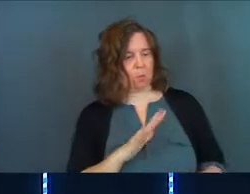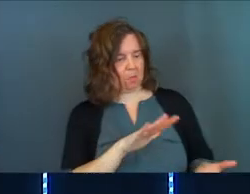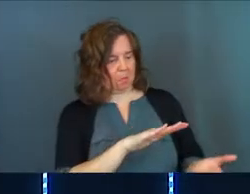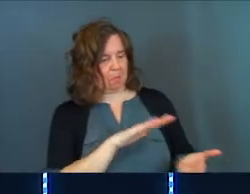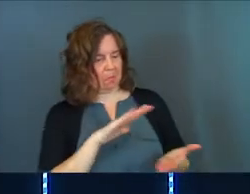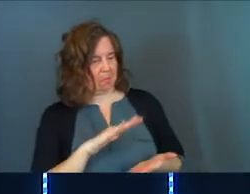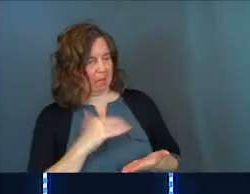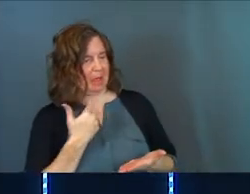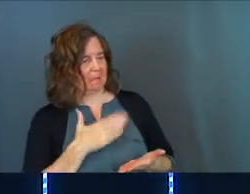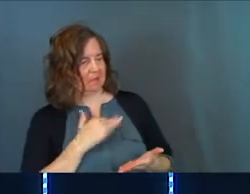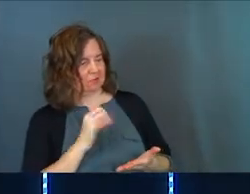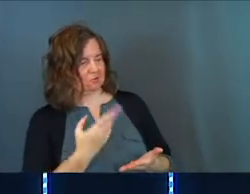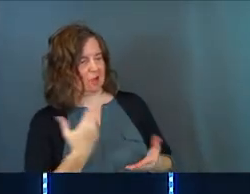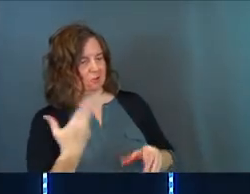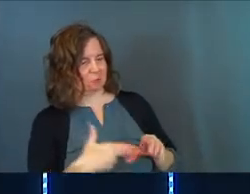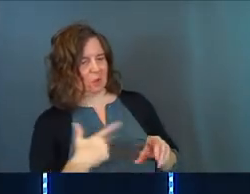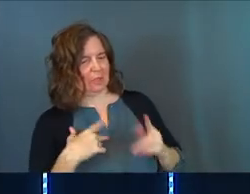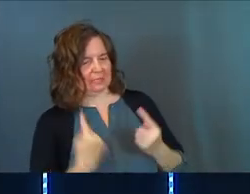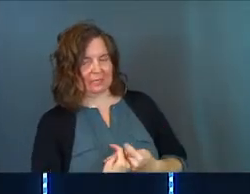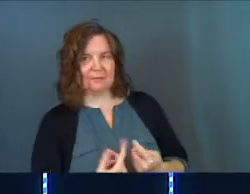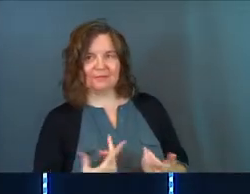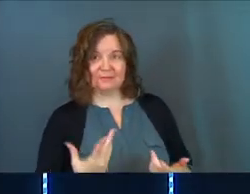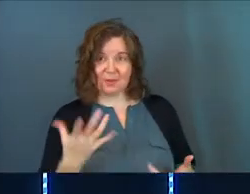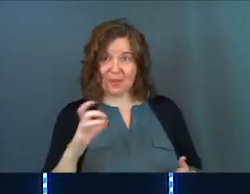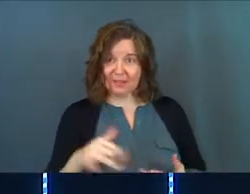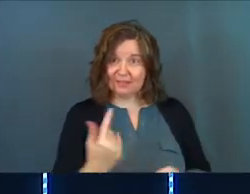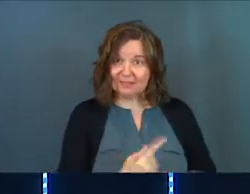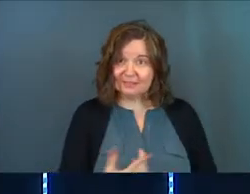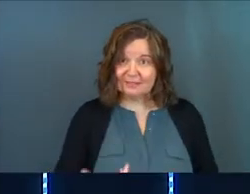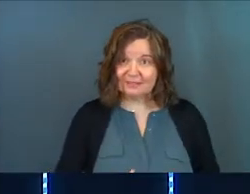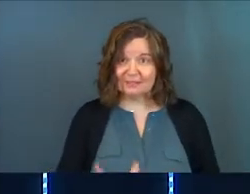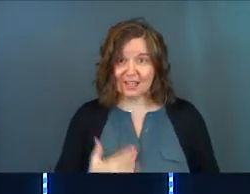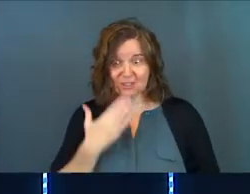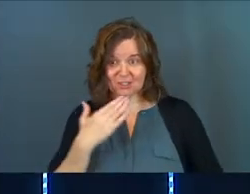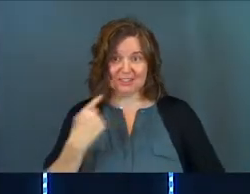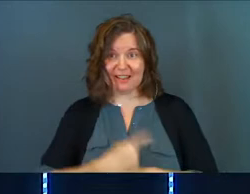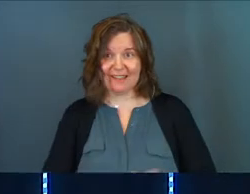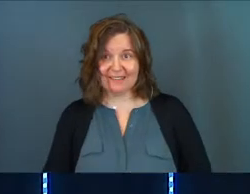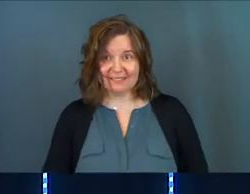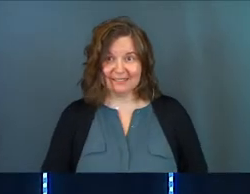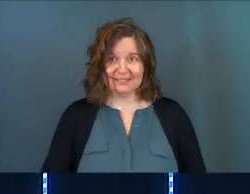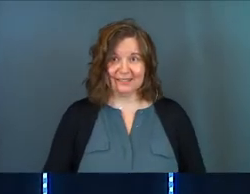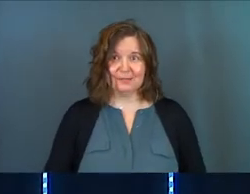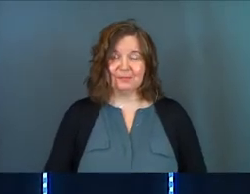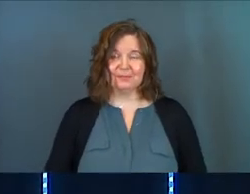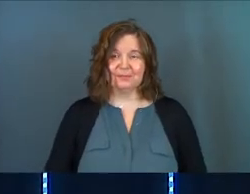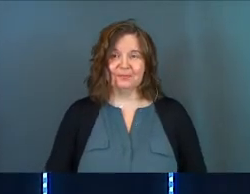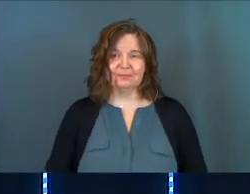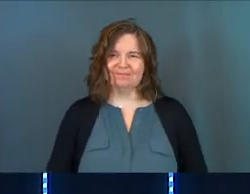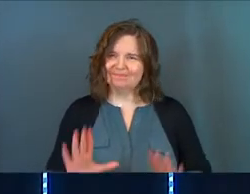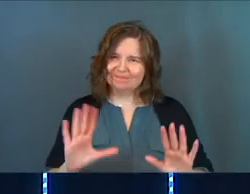I'm so glad Josh Trueblood joined the team. Man, that's a good day.